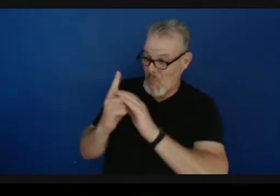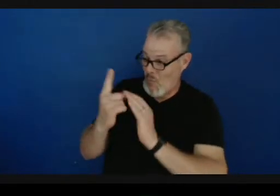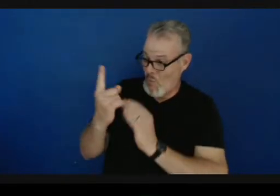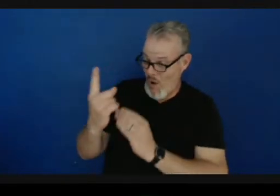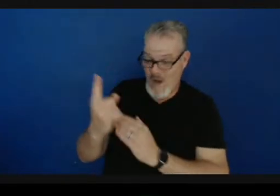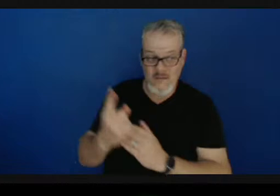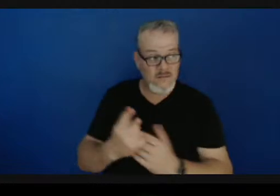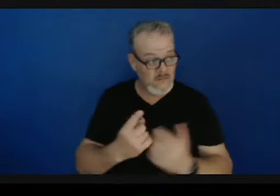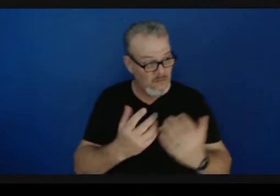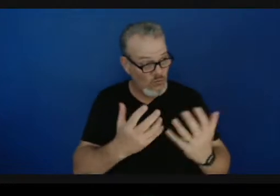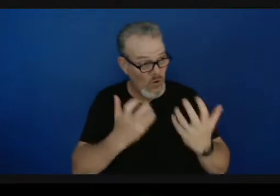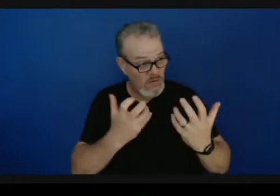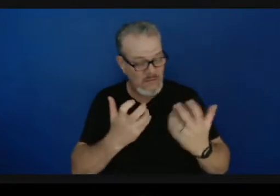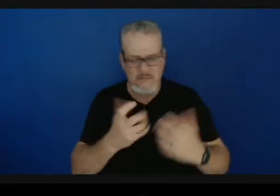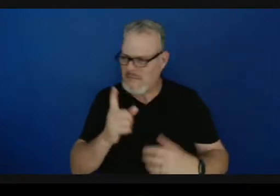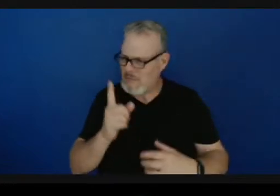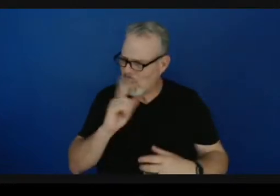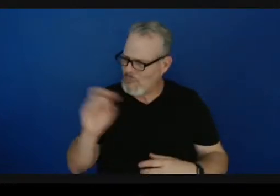Sure.